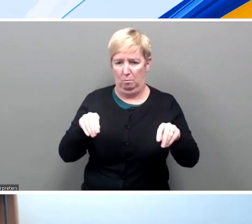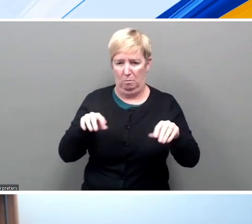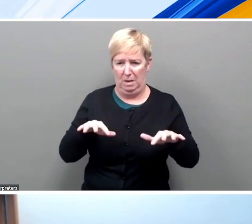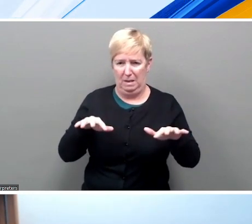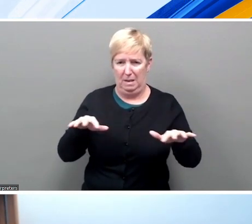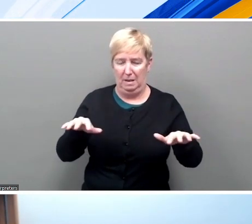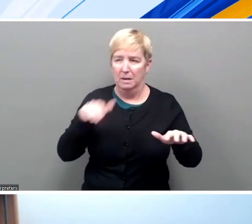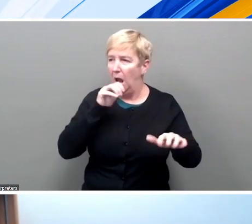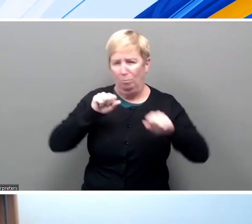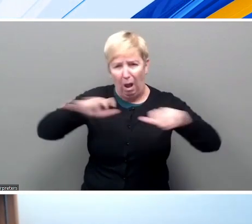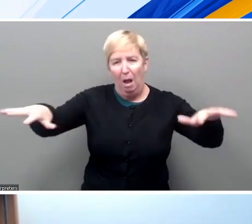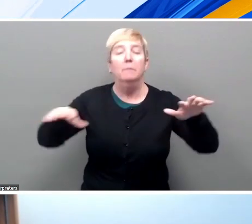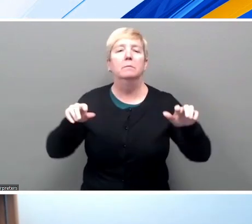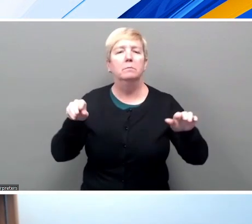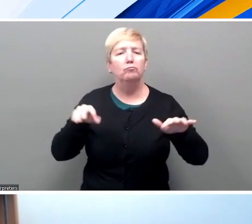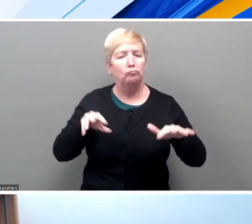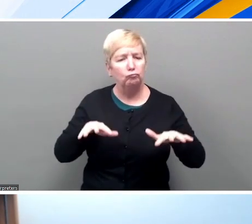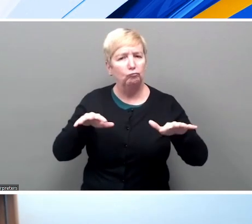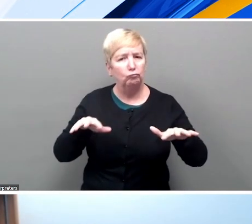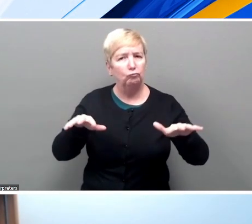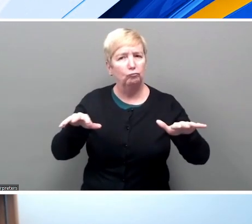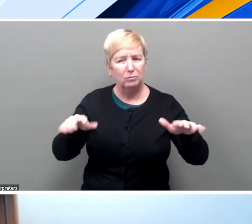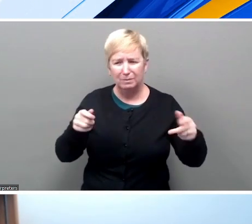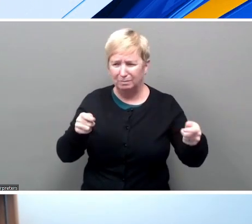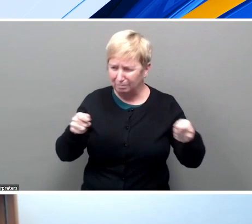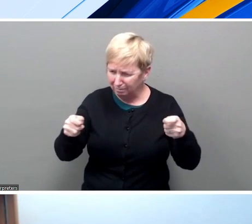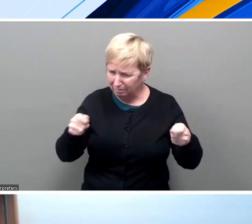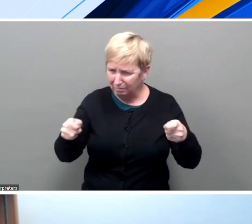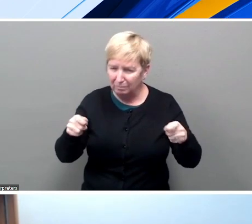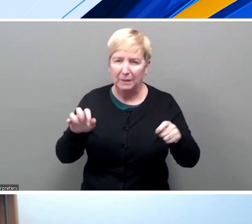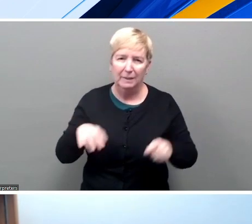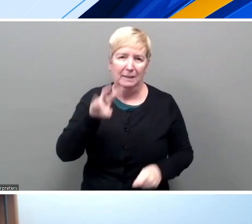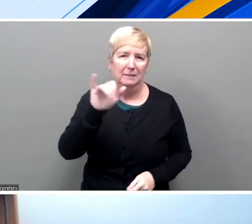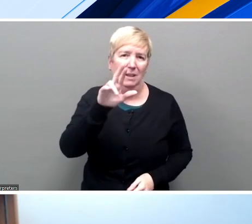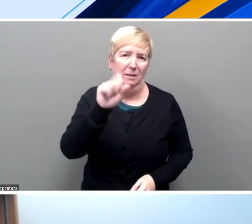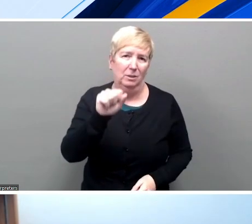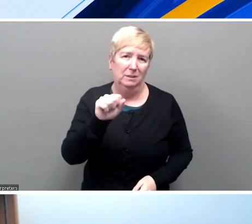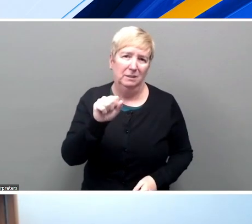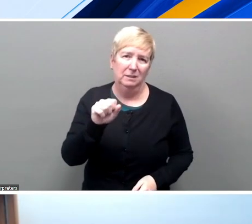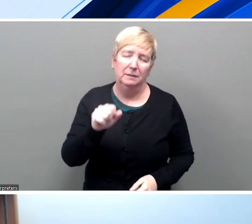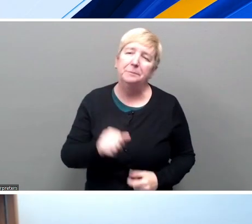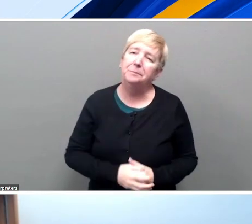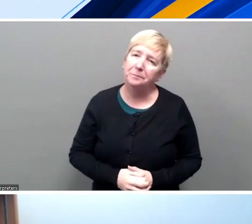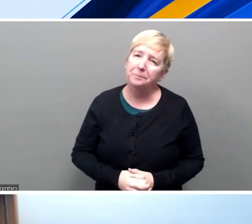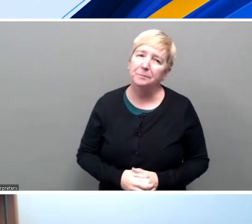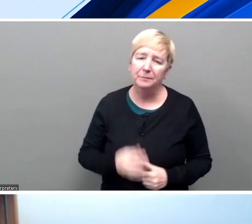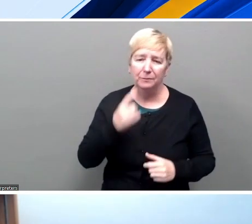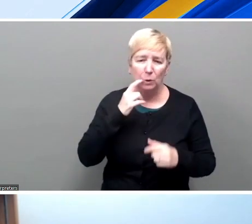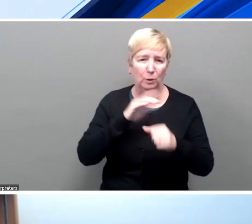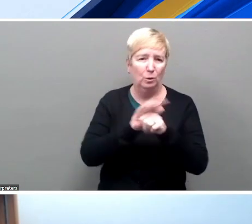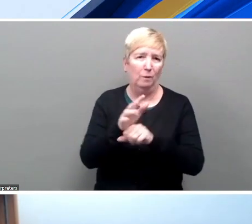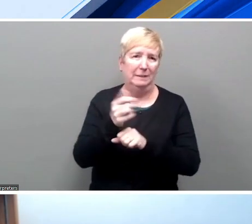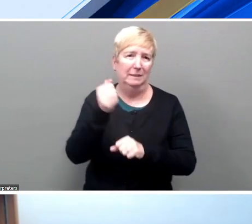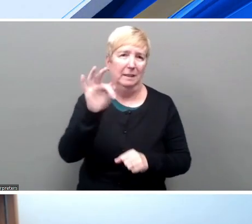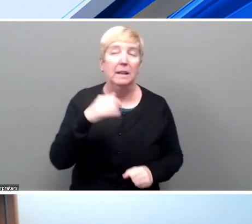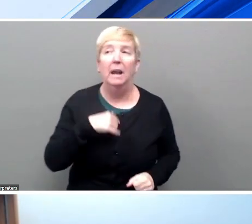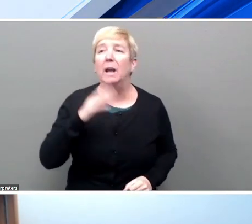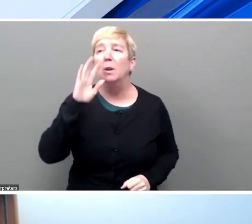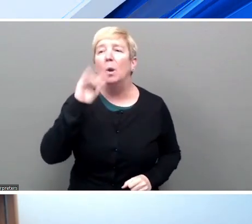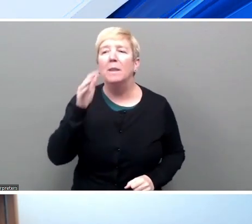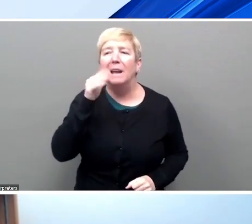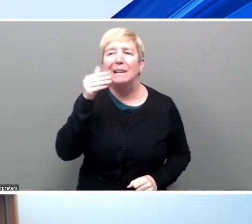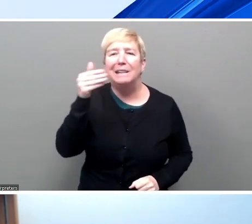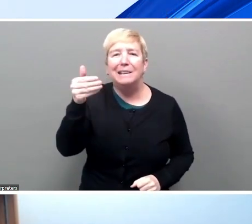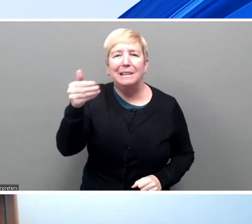spread of the virus that causes COVID-19. And I know the holidays are approaching, and